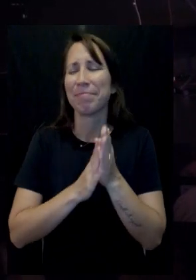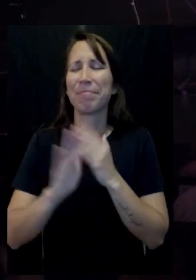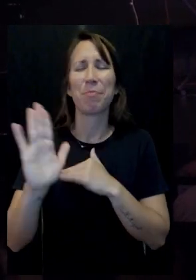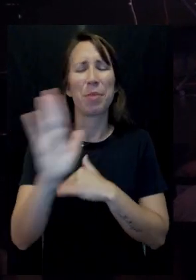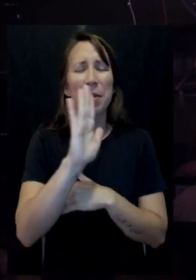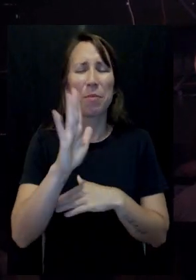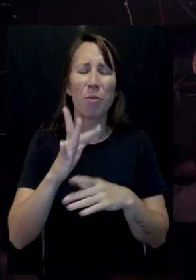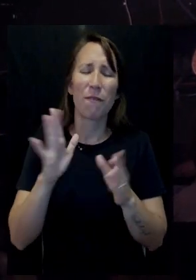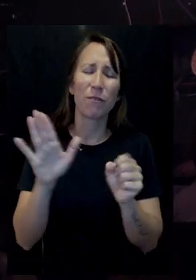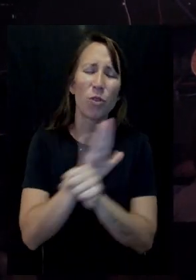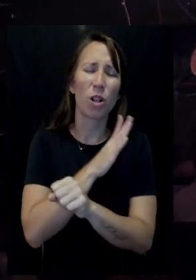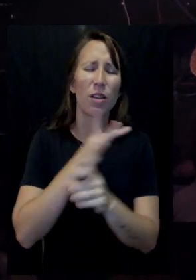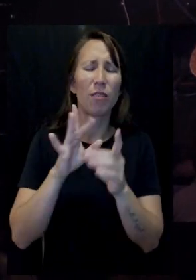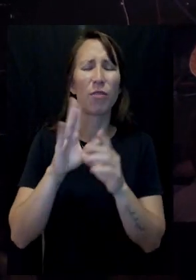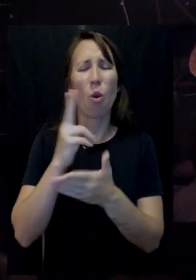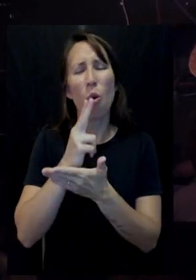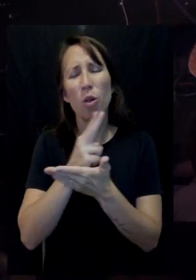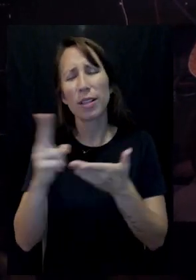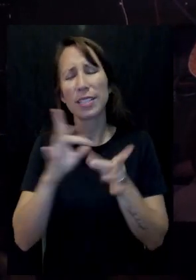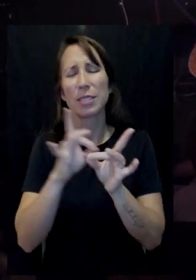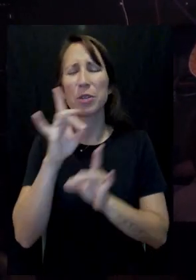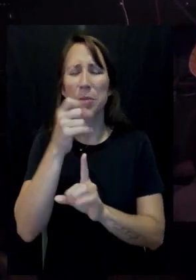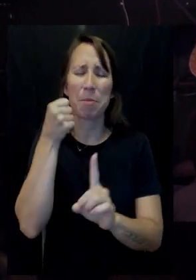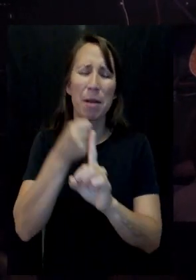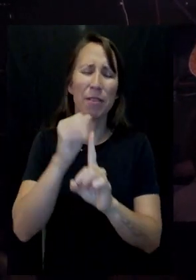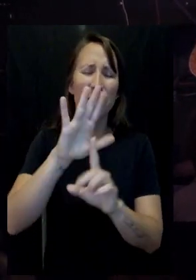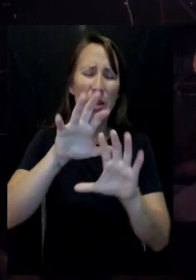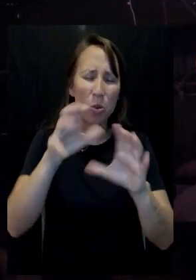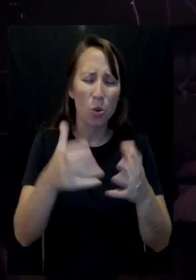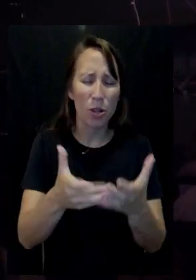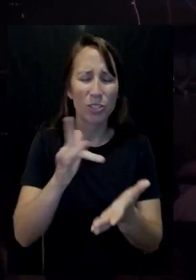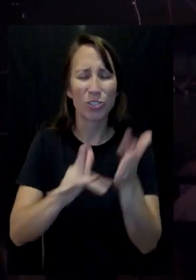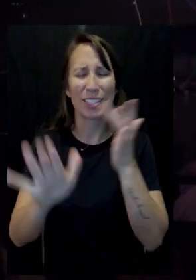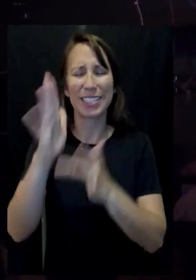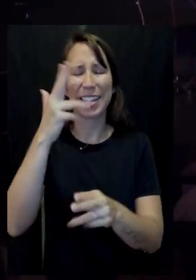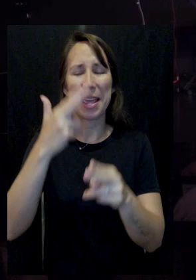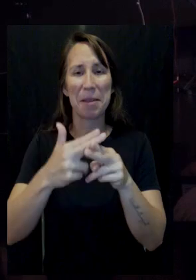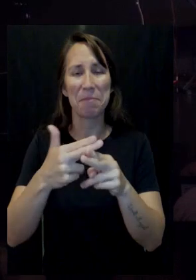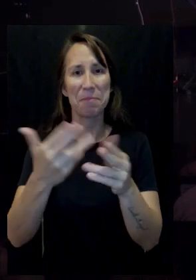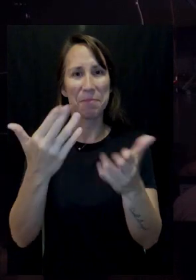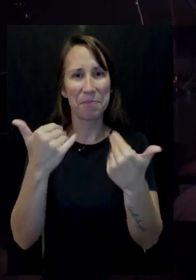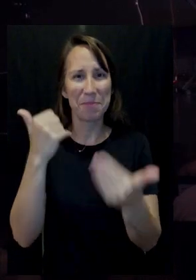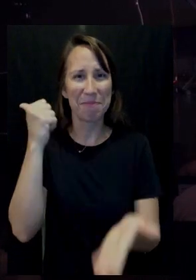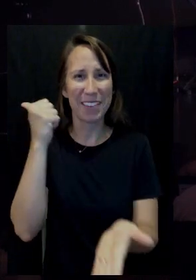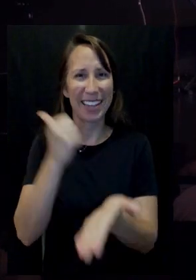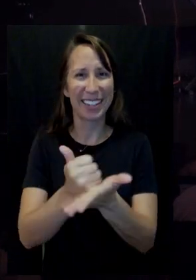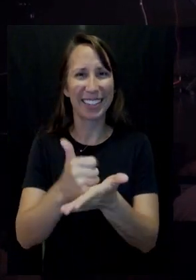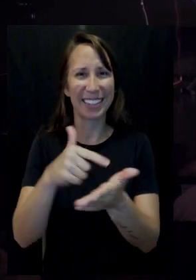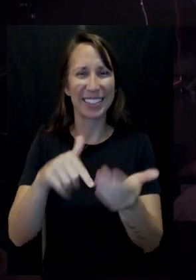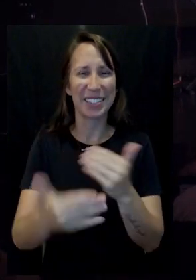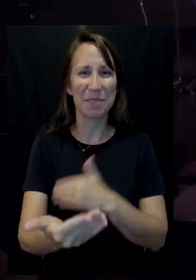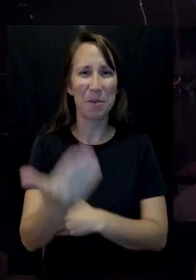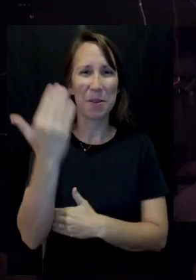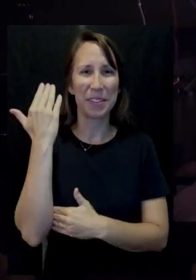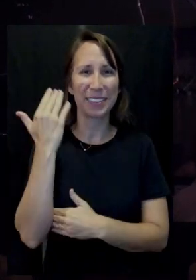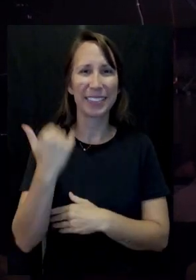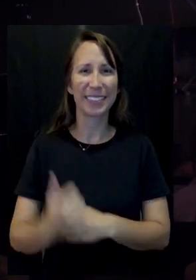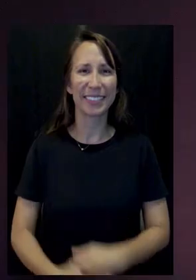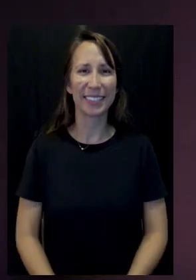Spirit to be absolutely impactful in their world, in Jesus' name. Can I get an amen in church this